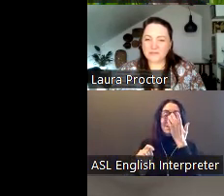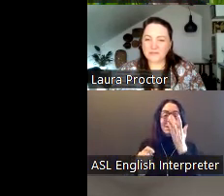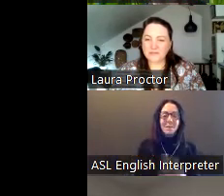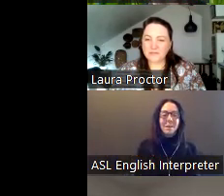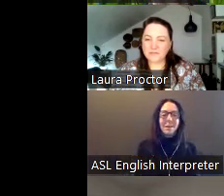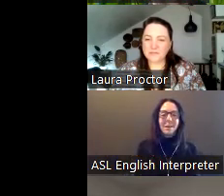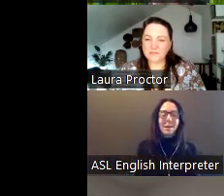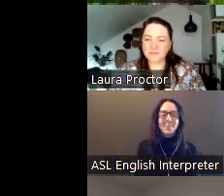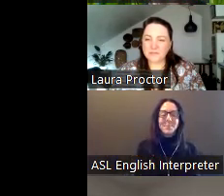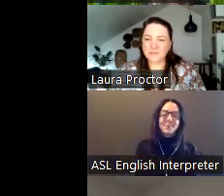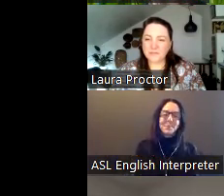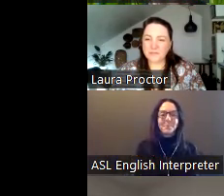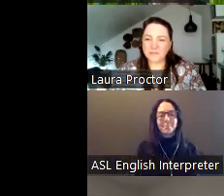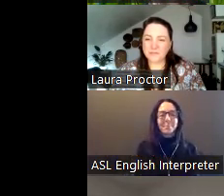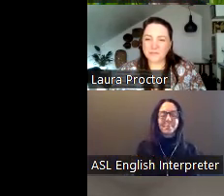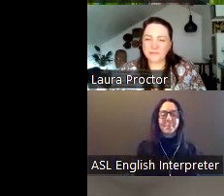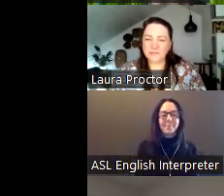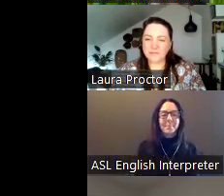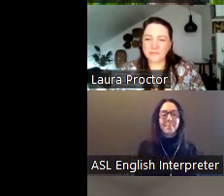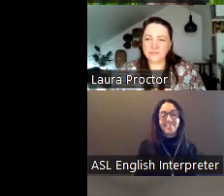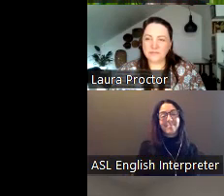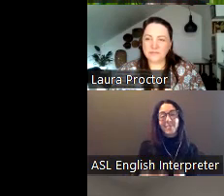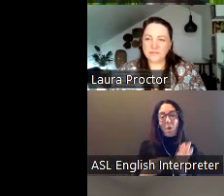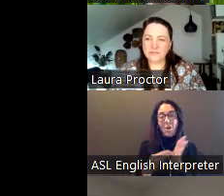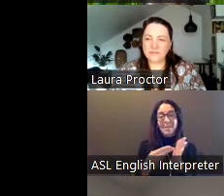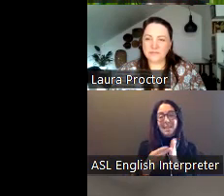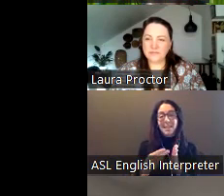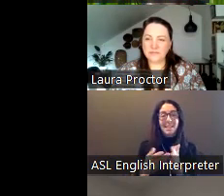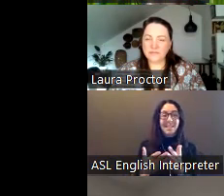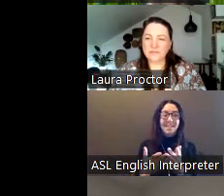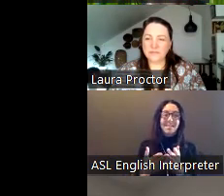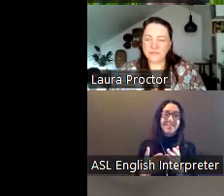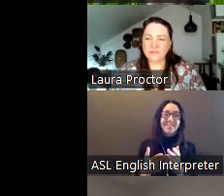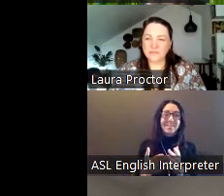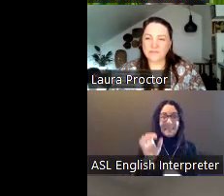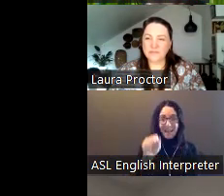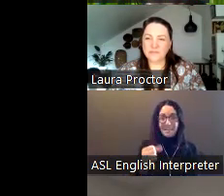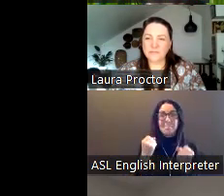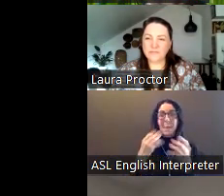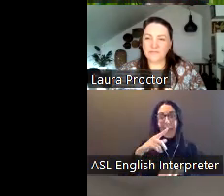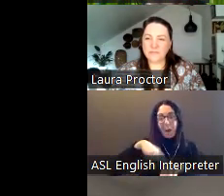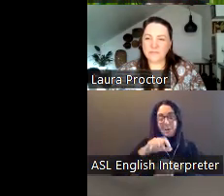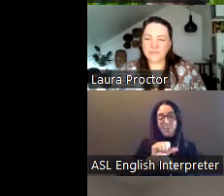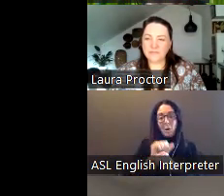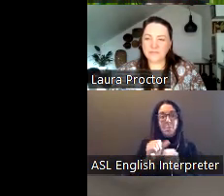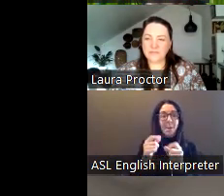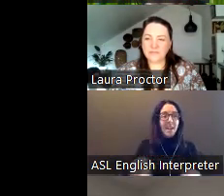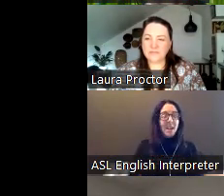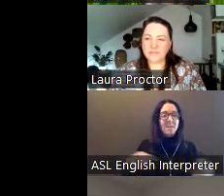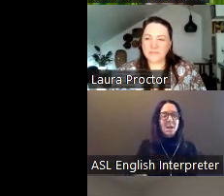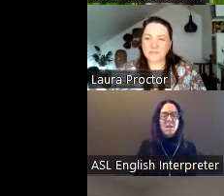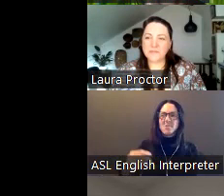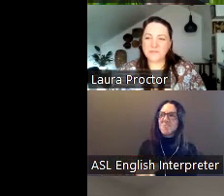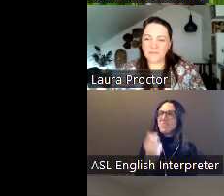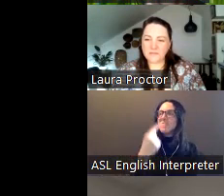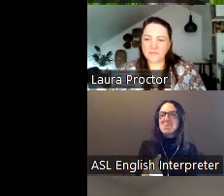I'm overstepping and saying, I don't think any of us regret for a moment the work, the time, and the